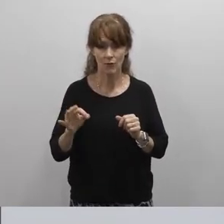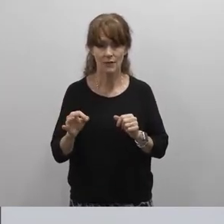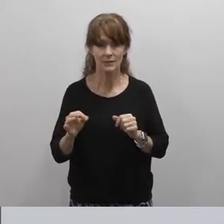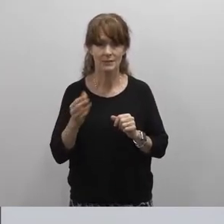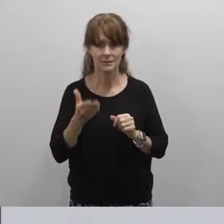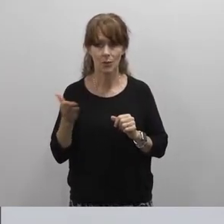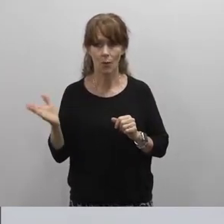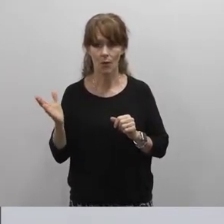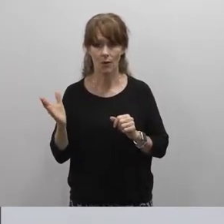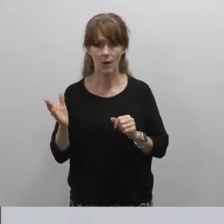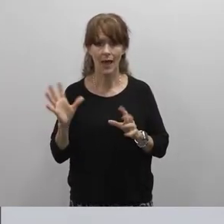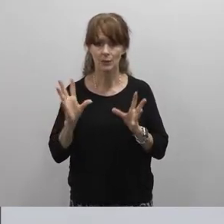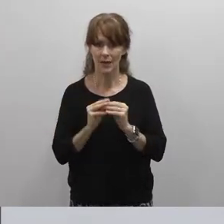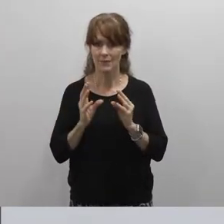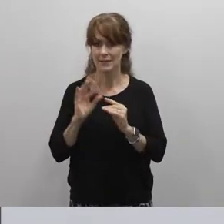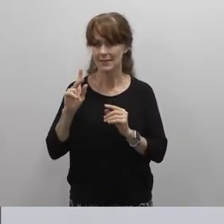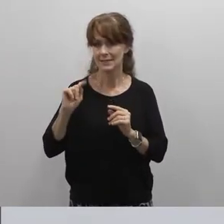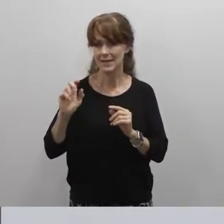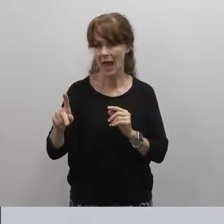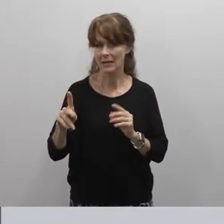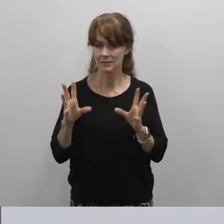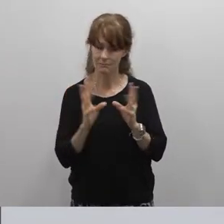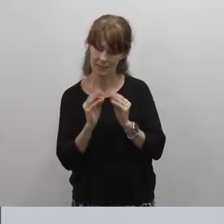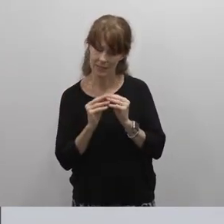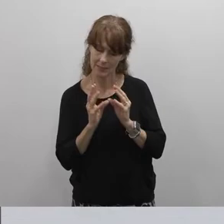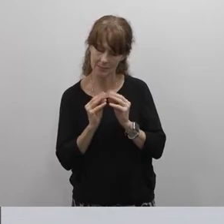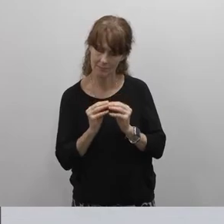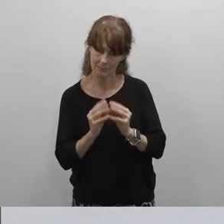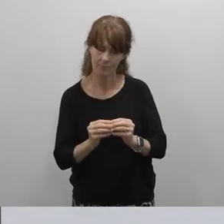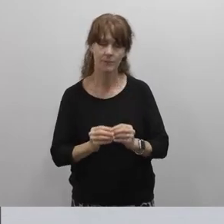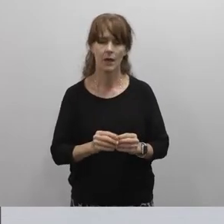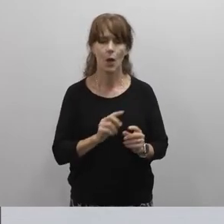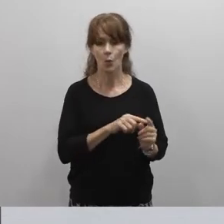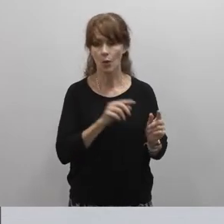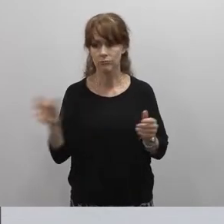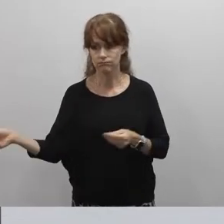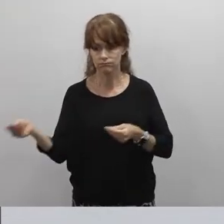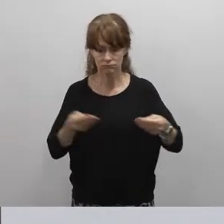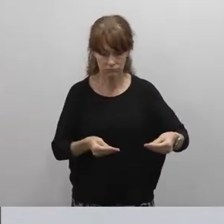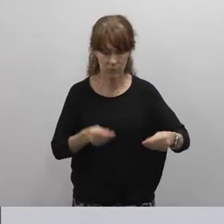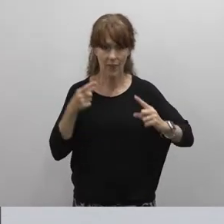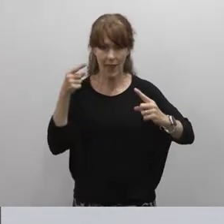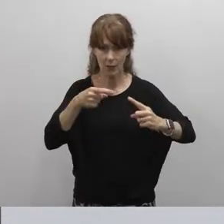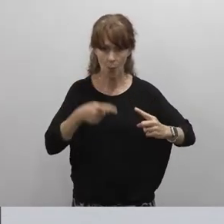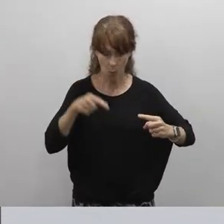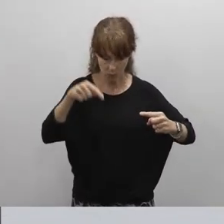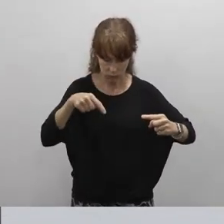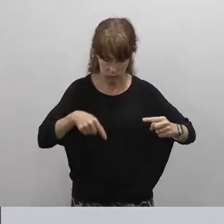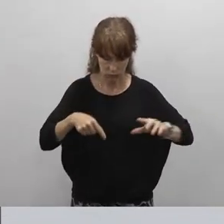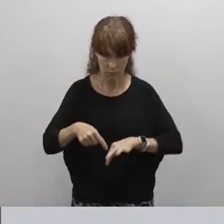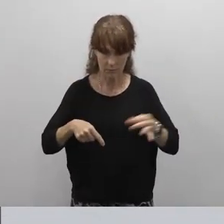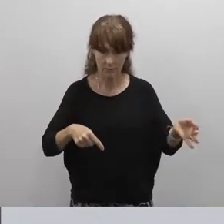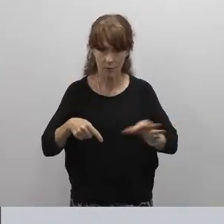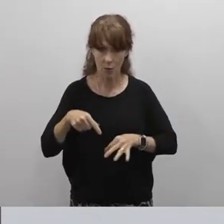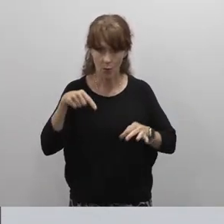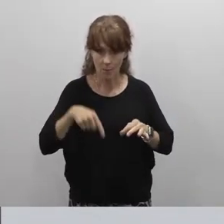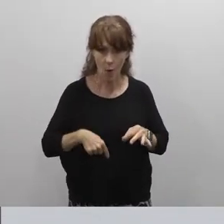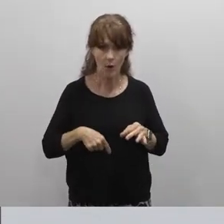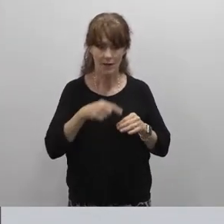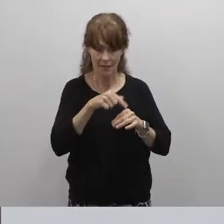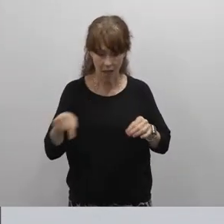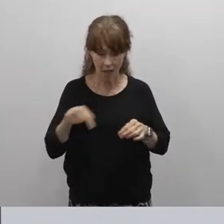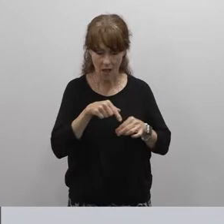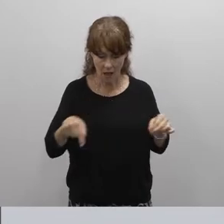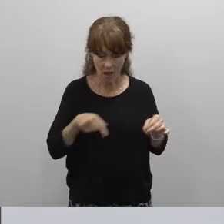we have these task force meetings, right? So we're going to go back and reference that particular goal setting tool, the report itself, and just go line by line